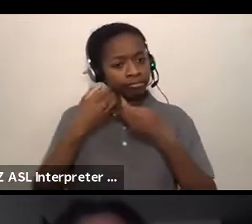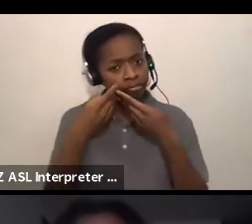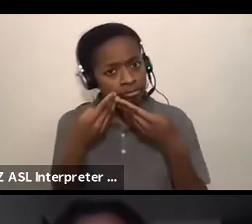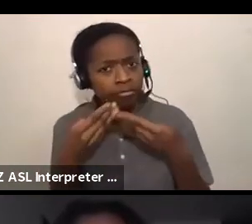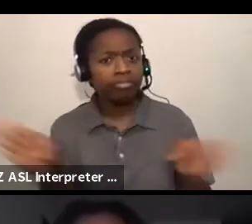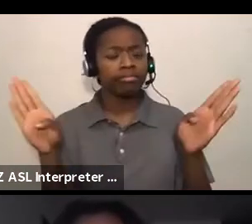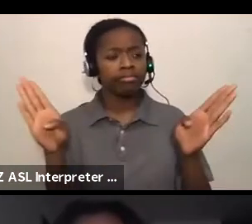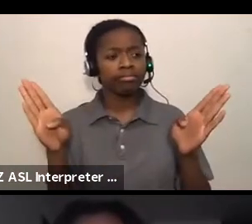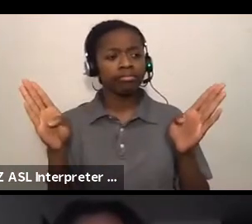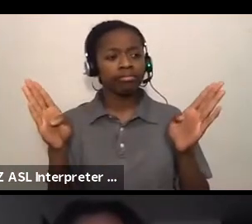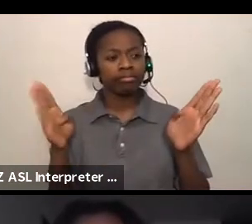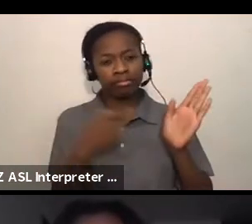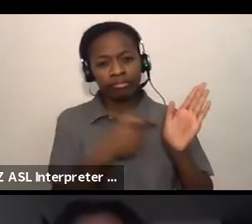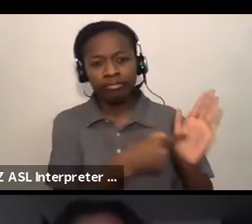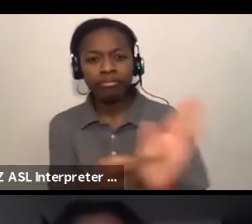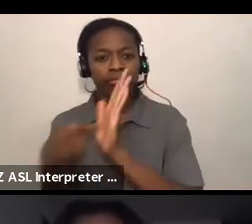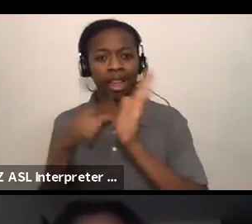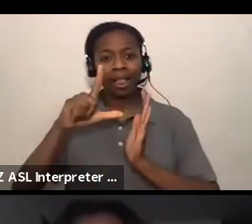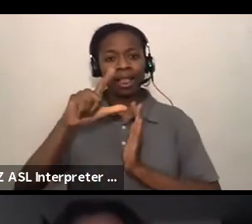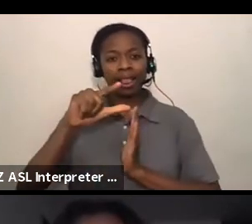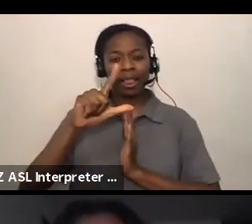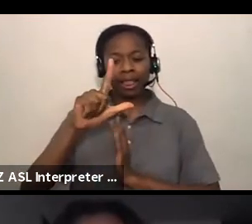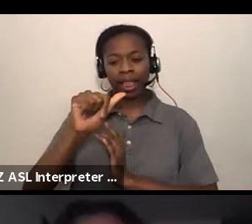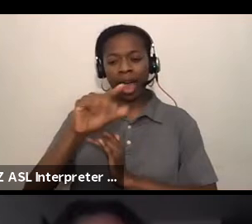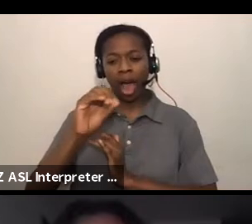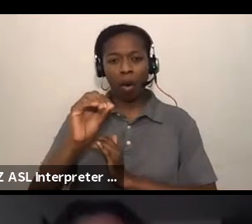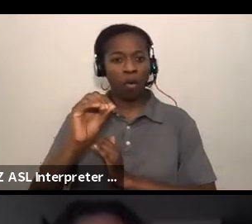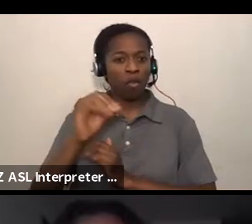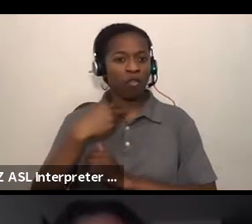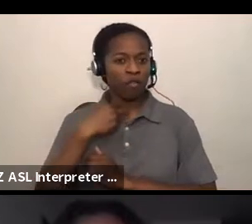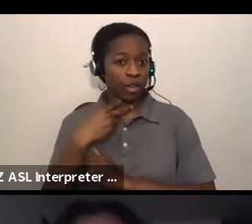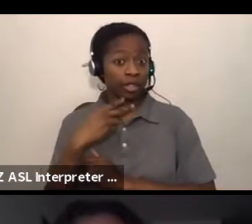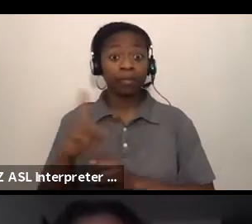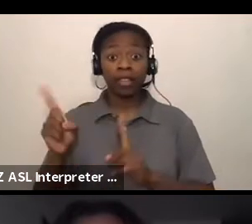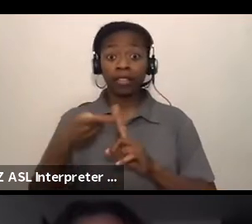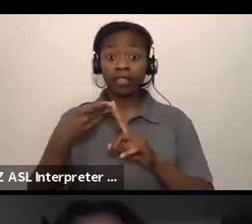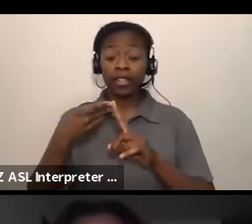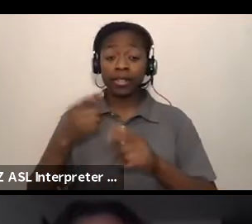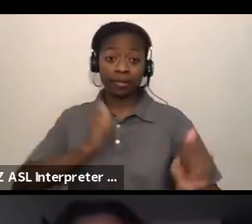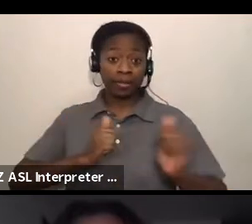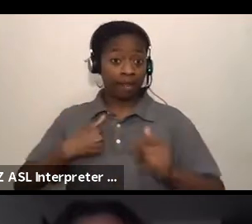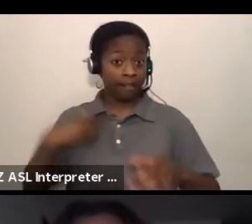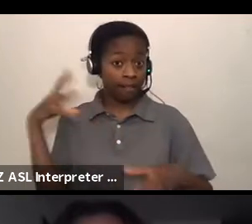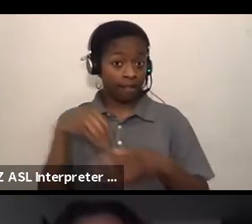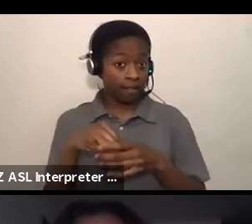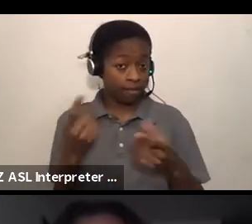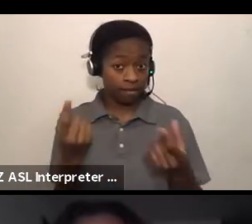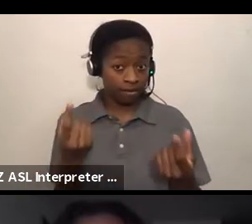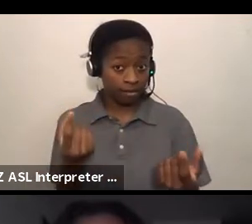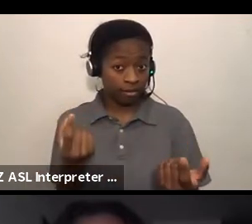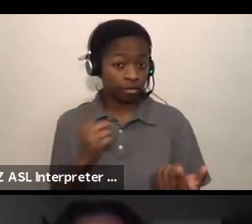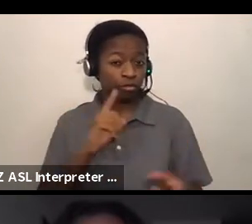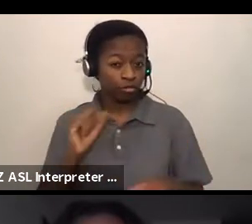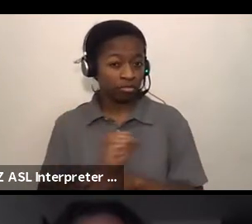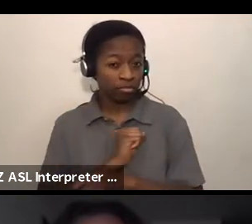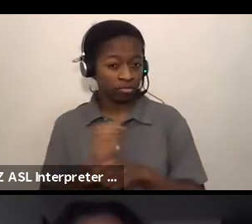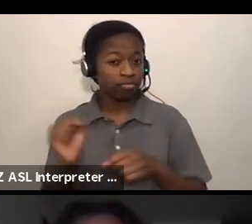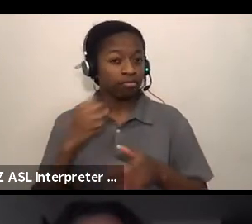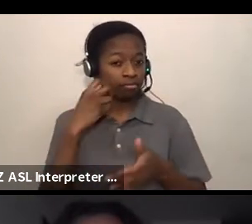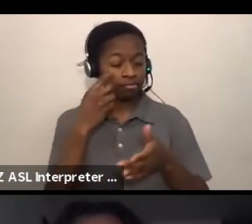Asian voice, for a Lao voice to be there. And the first play that I worked on that really dove into